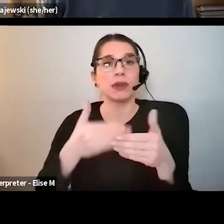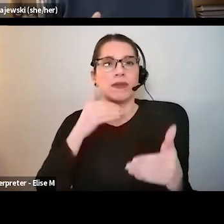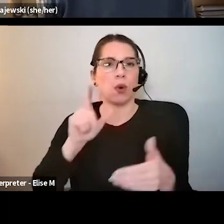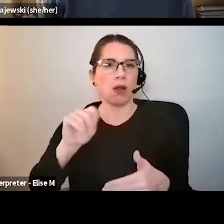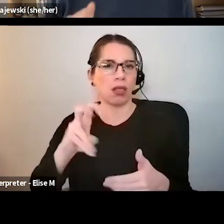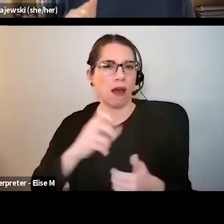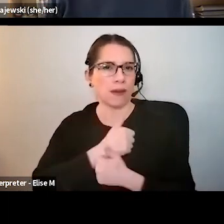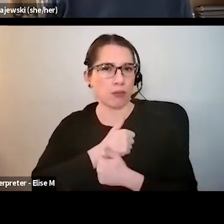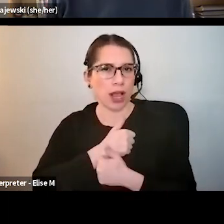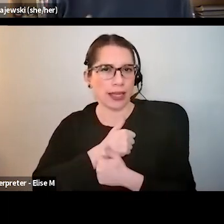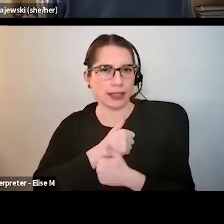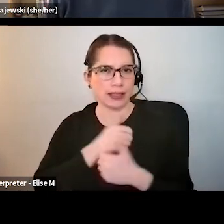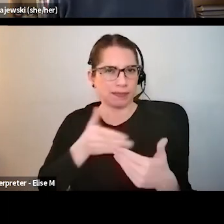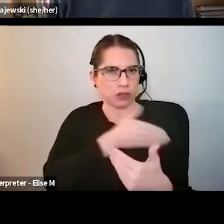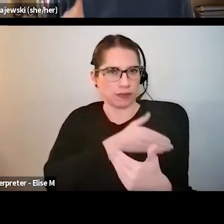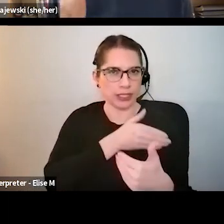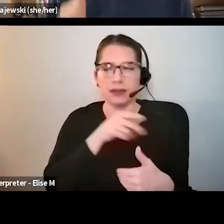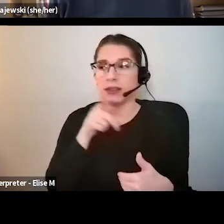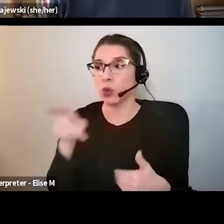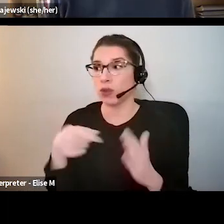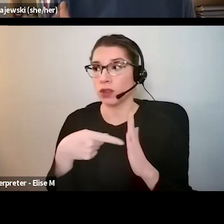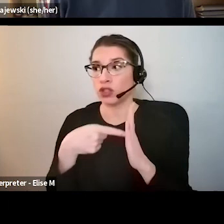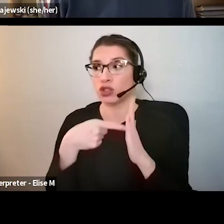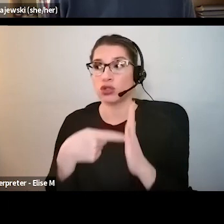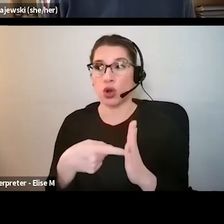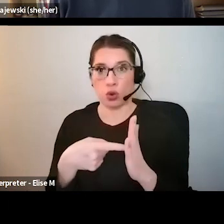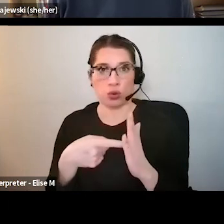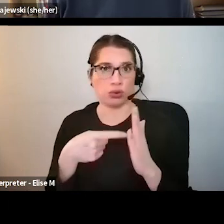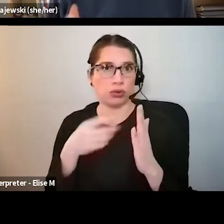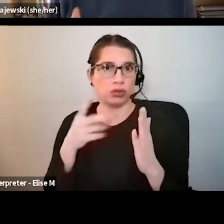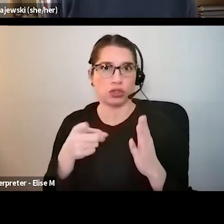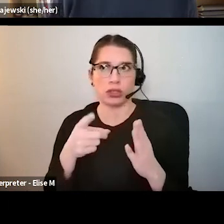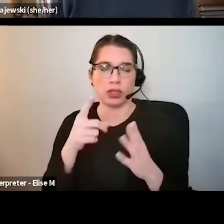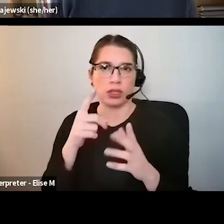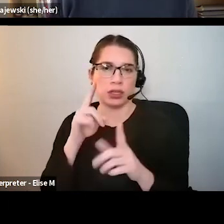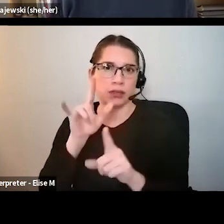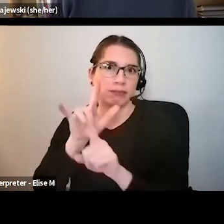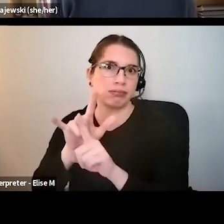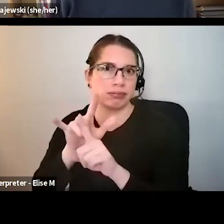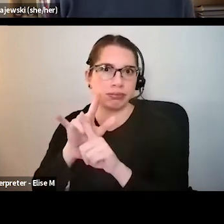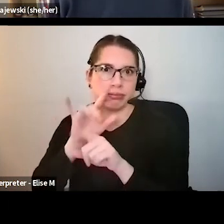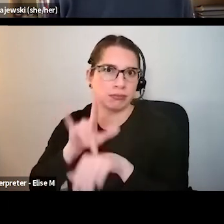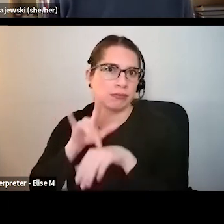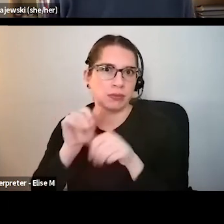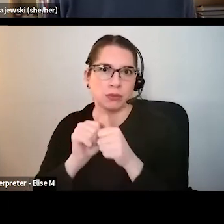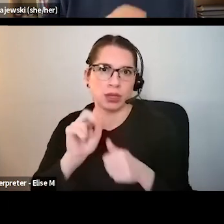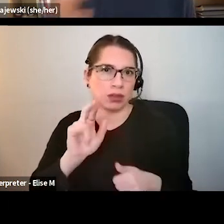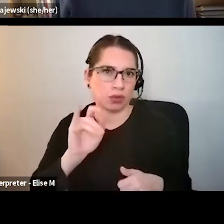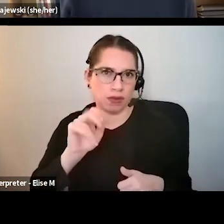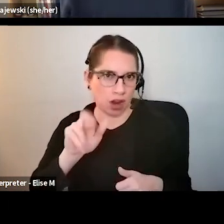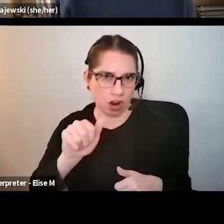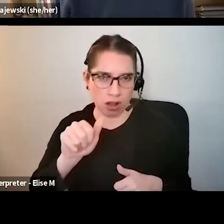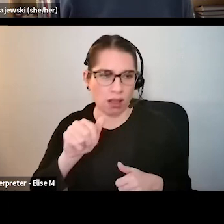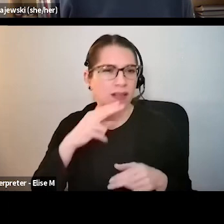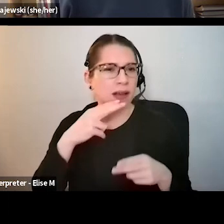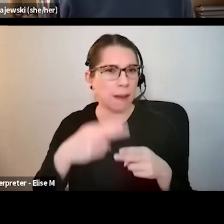speaks to Kahlo's strong desire for and obsession with Rivera. As I mentioned earlier in the presentation, neither